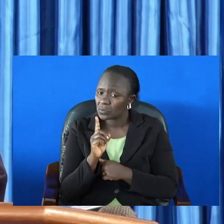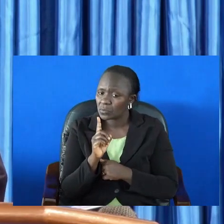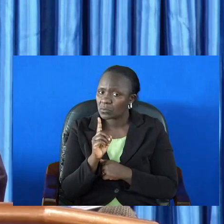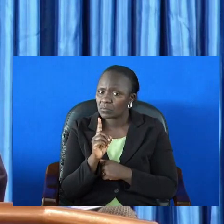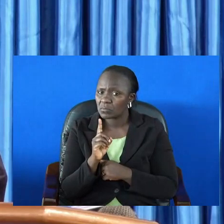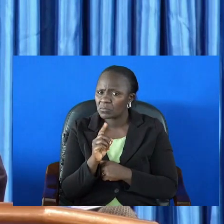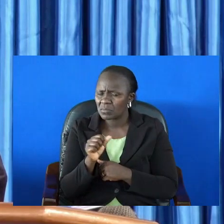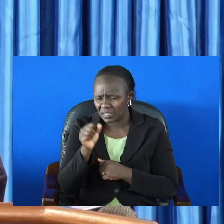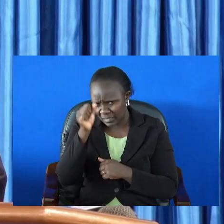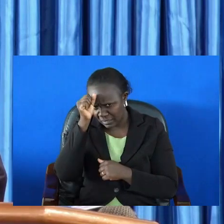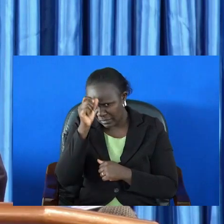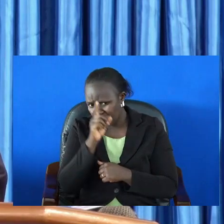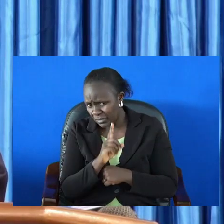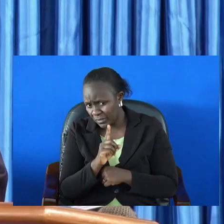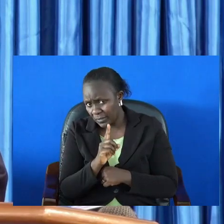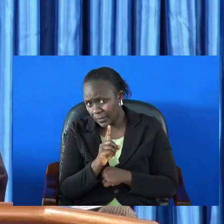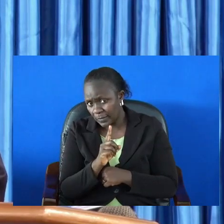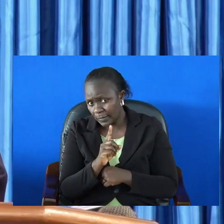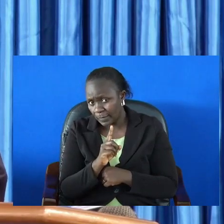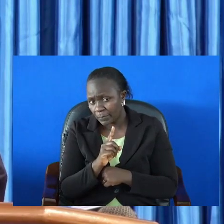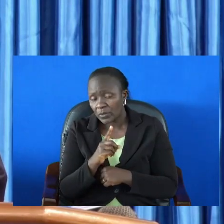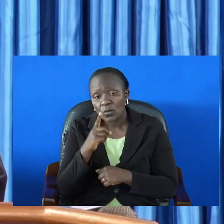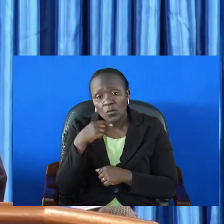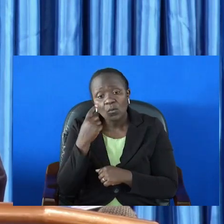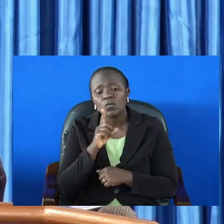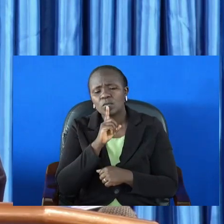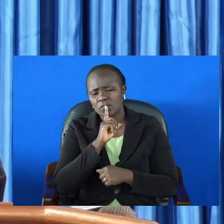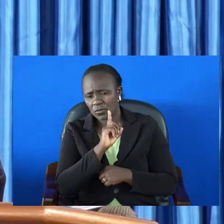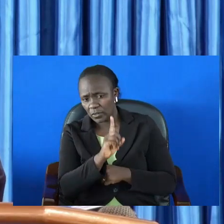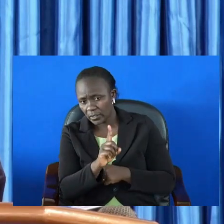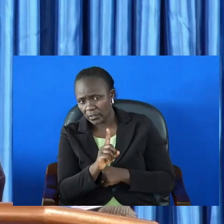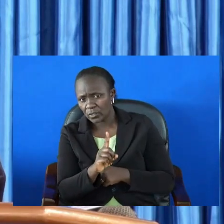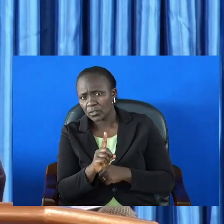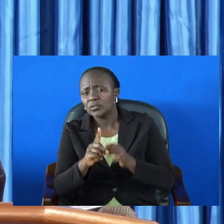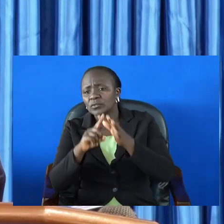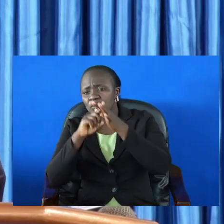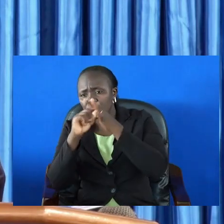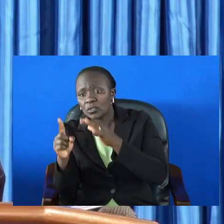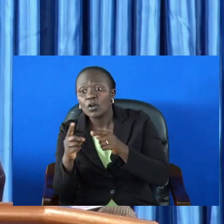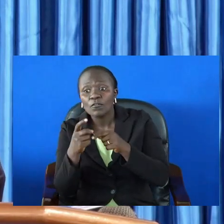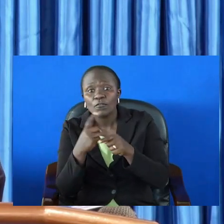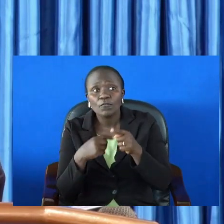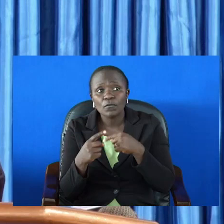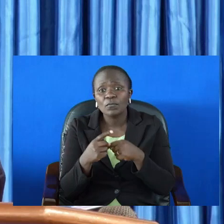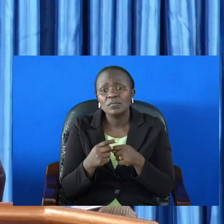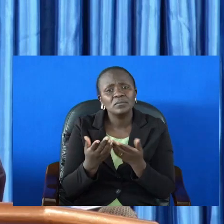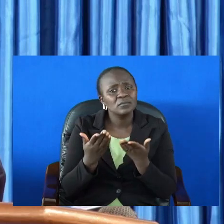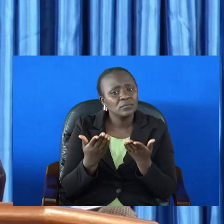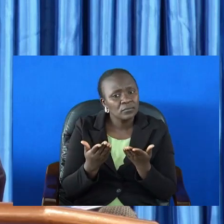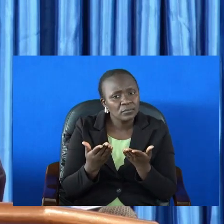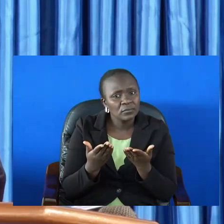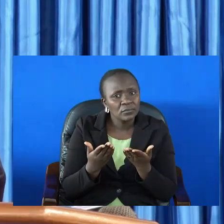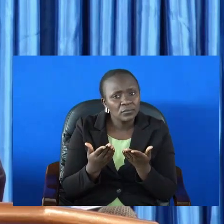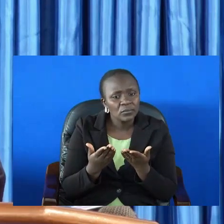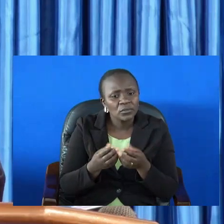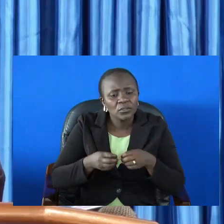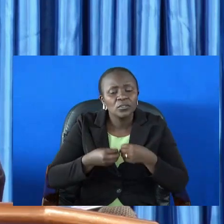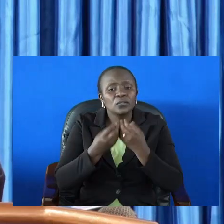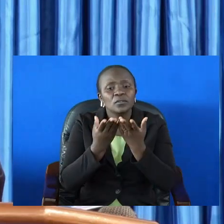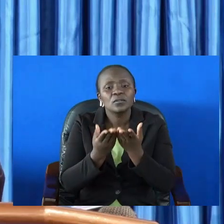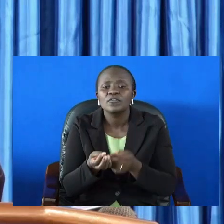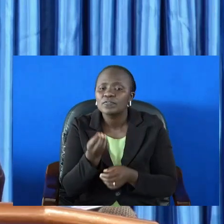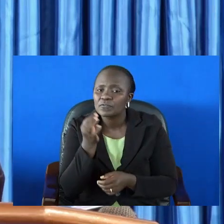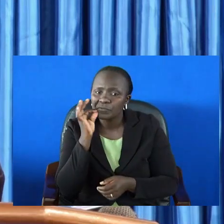You brood of fiber, who warned you to flee from the coming wrath? Produce